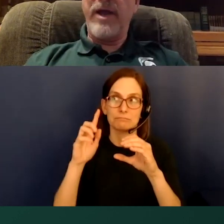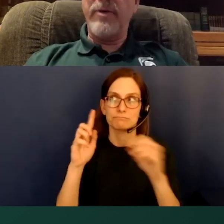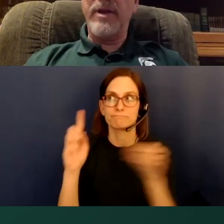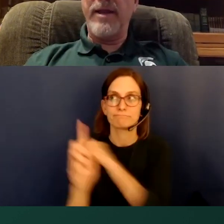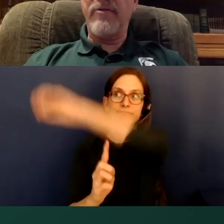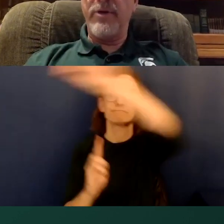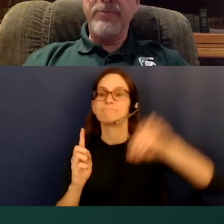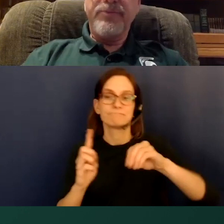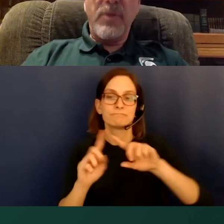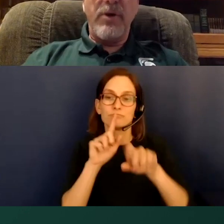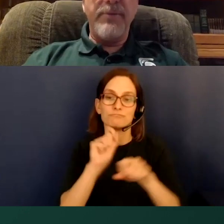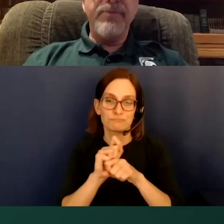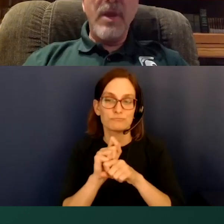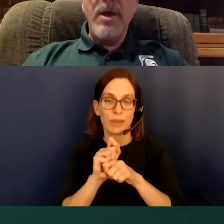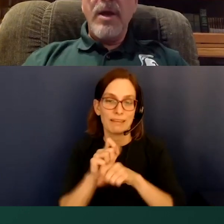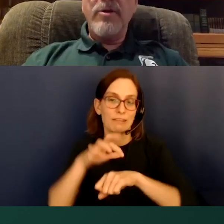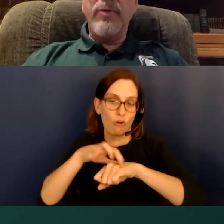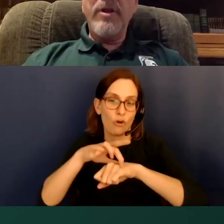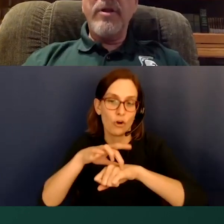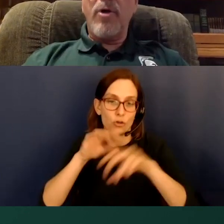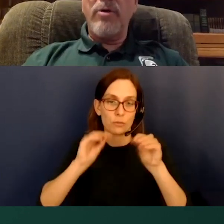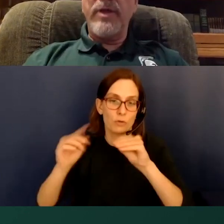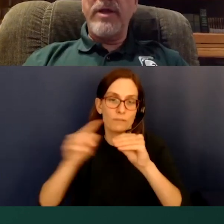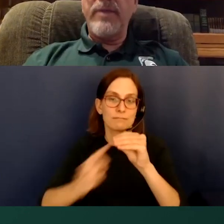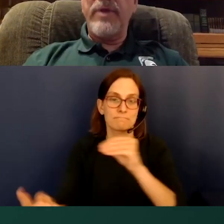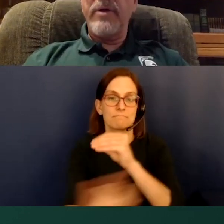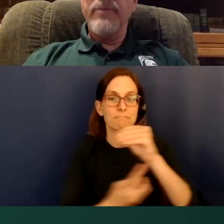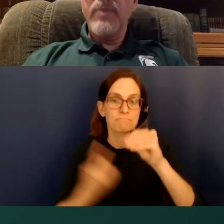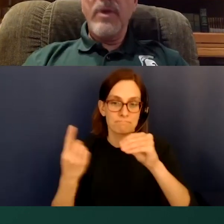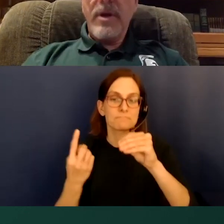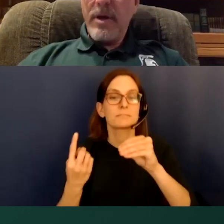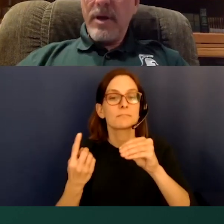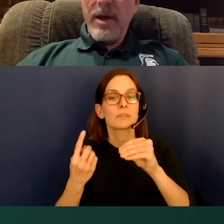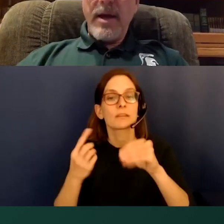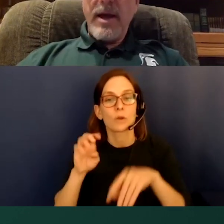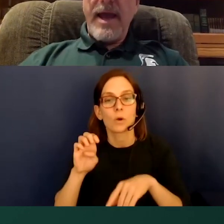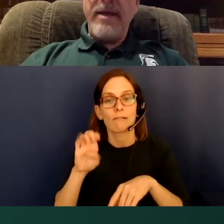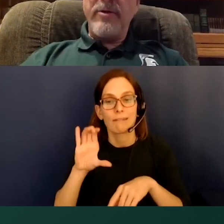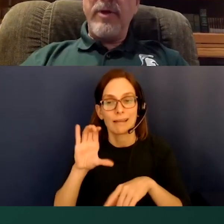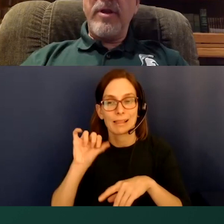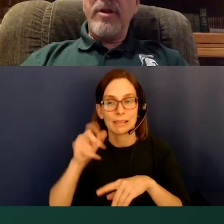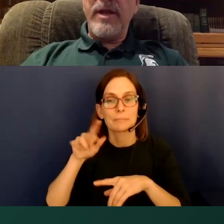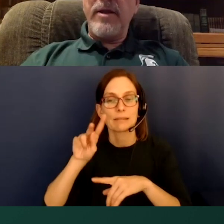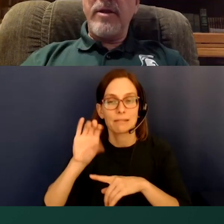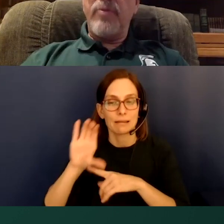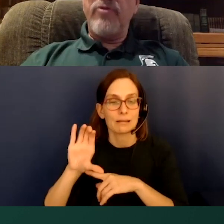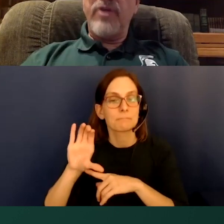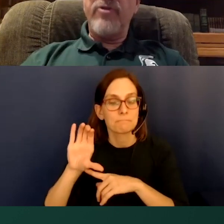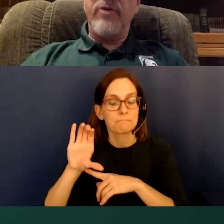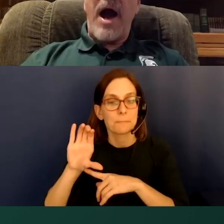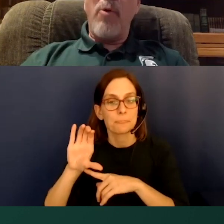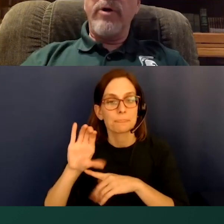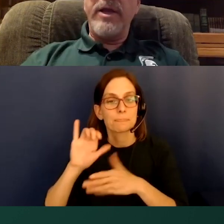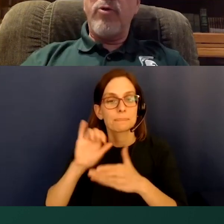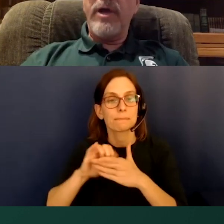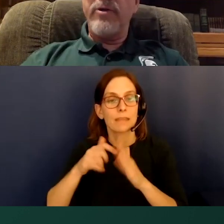is moving on this glass sphere. All right. So this is called the ecliptic. And this is a projection